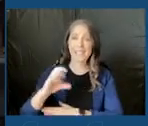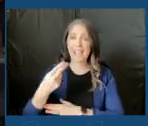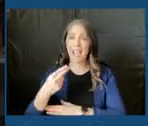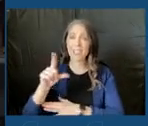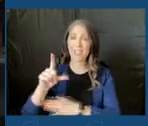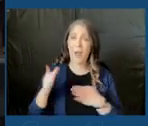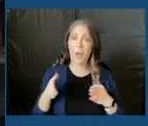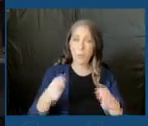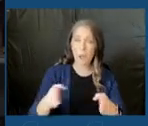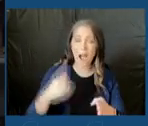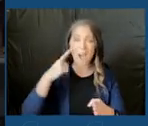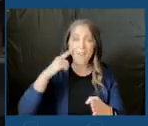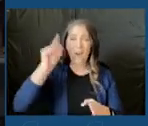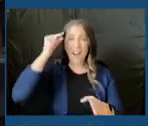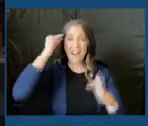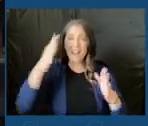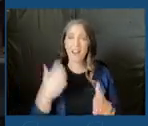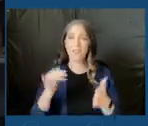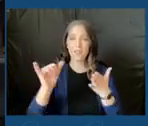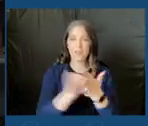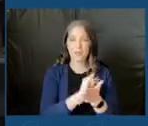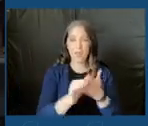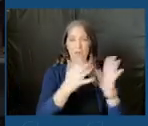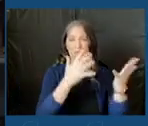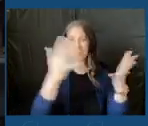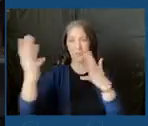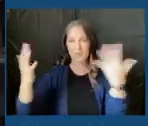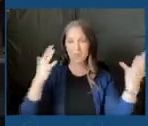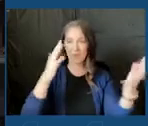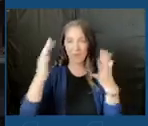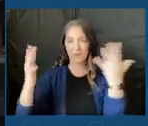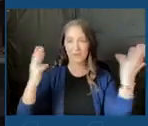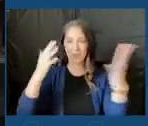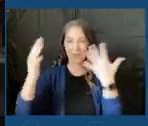governor of the state of New York, Kathy Hochul.